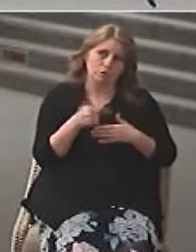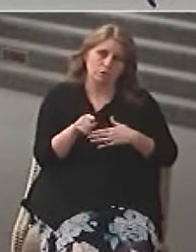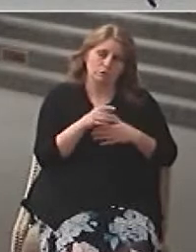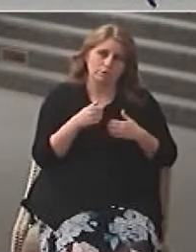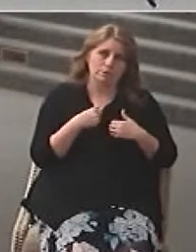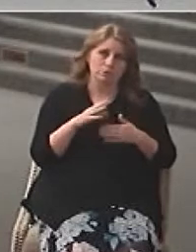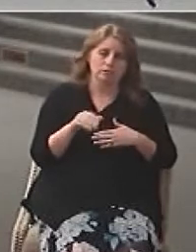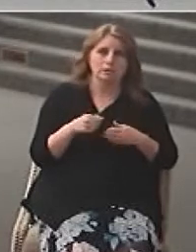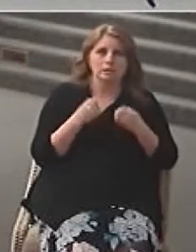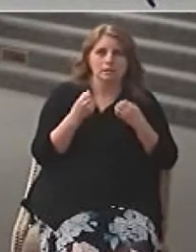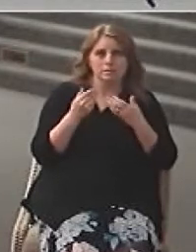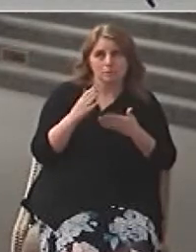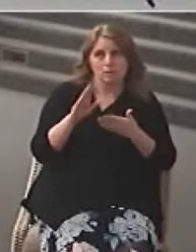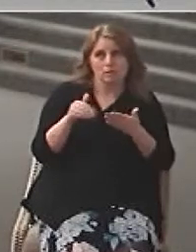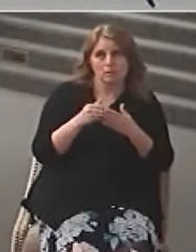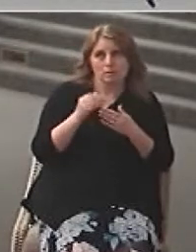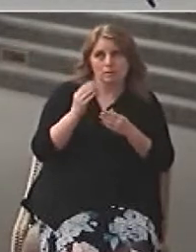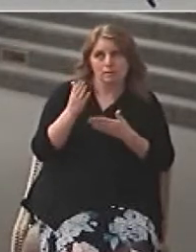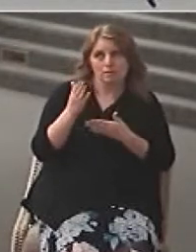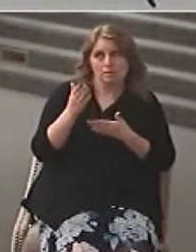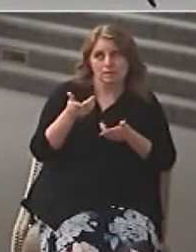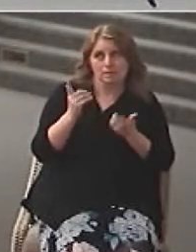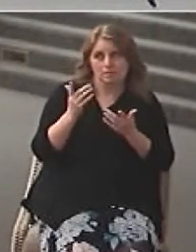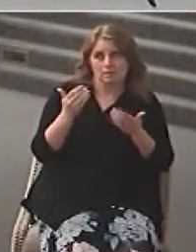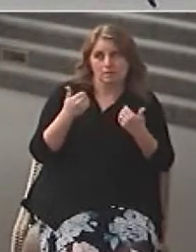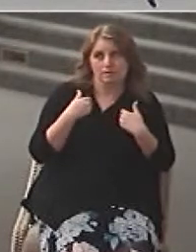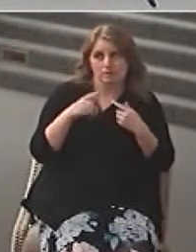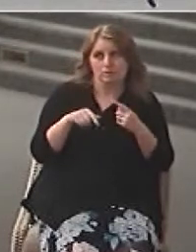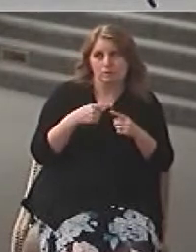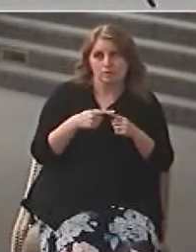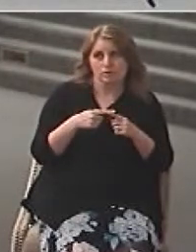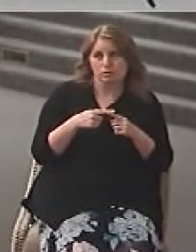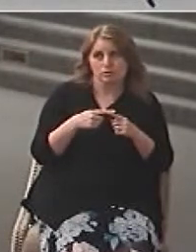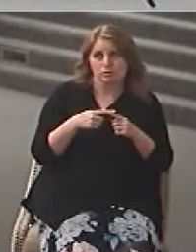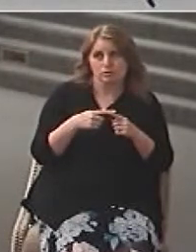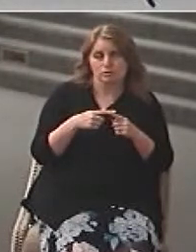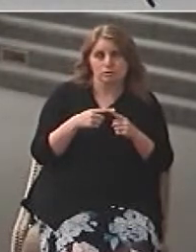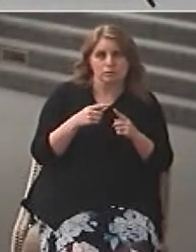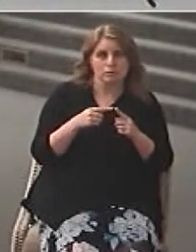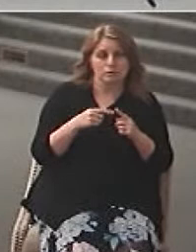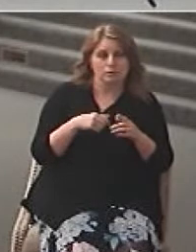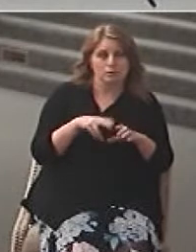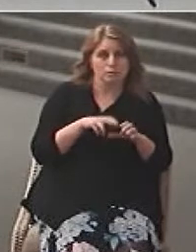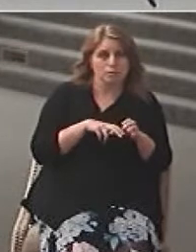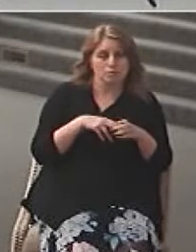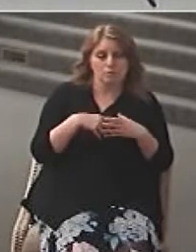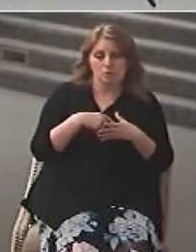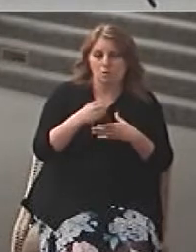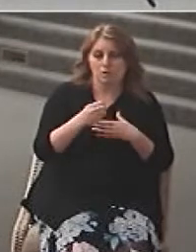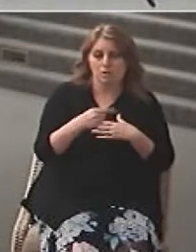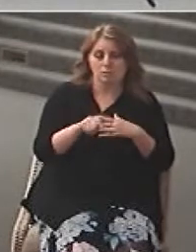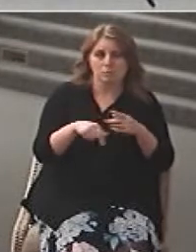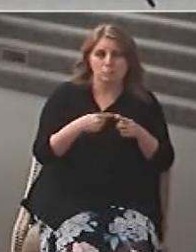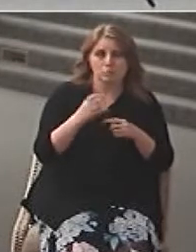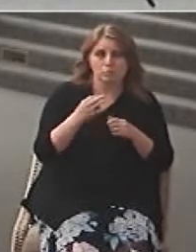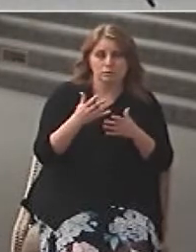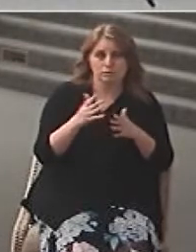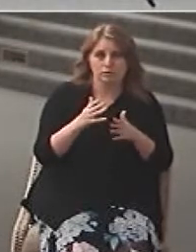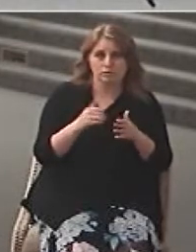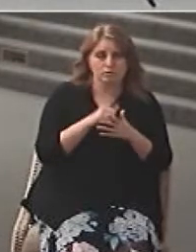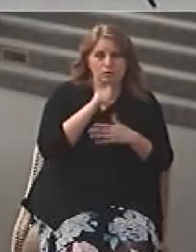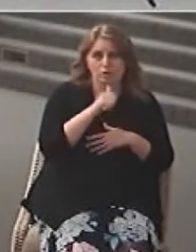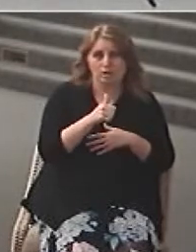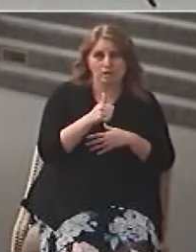cast it all on Him and let Him have it. And when you get up out of your pew, when the preacher's finished and walk out the door, you don't have to reel them